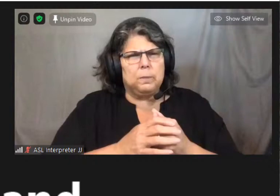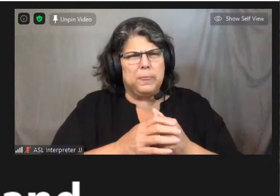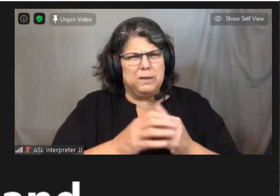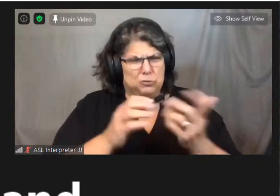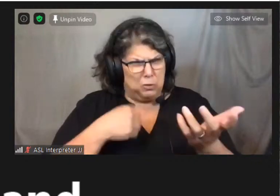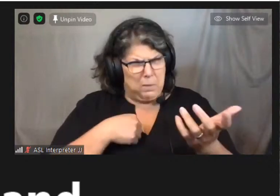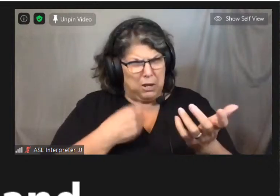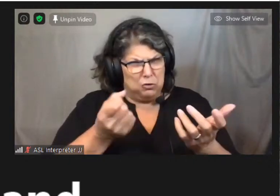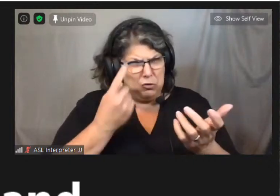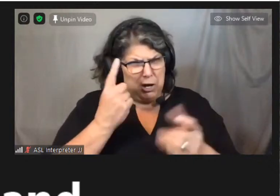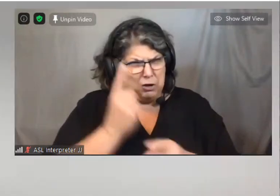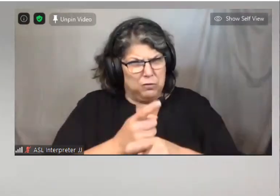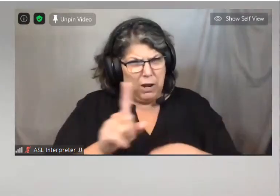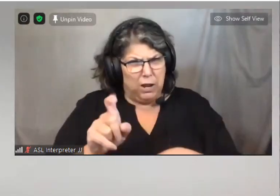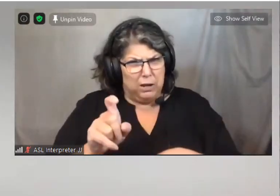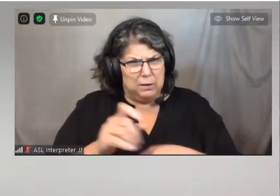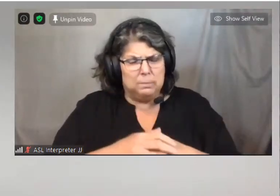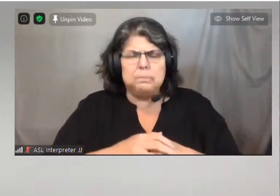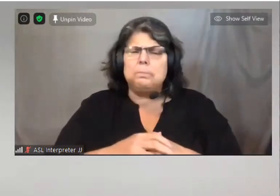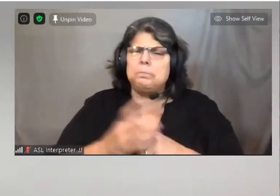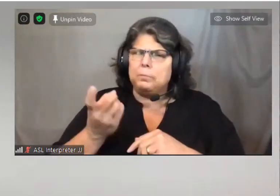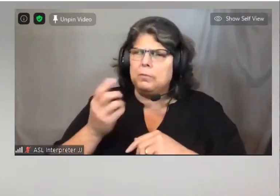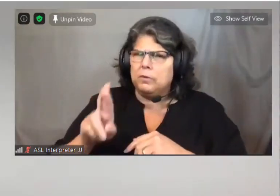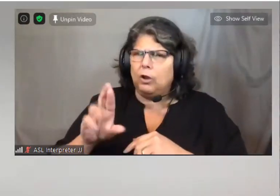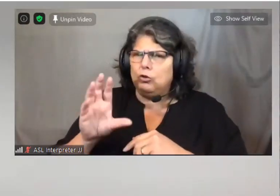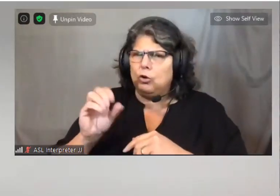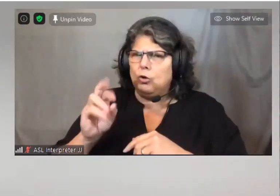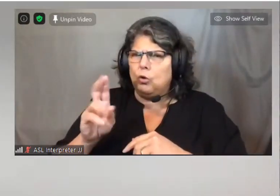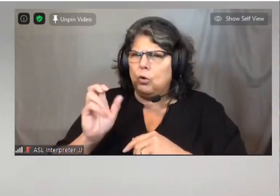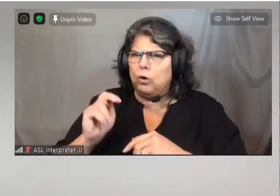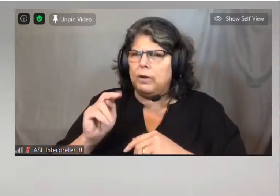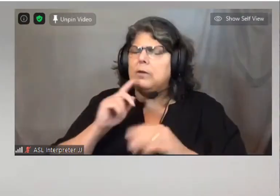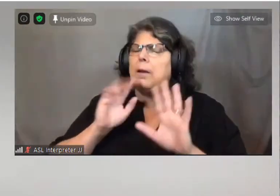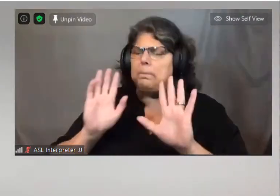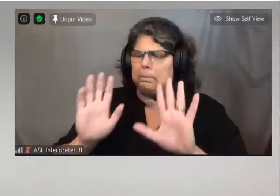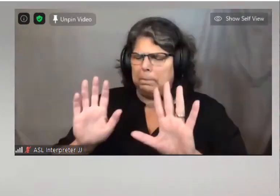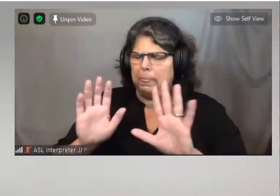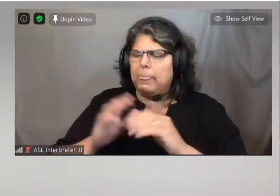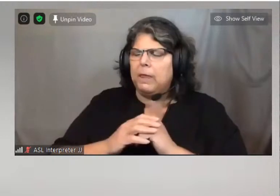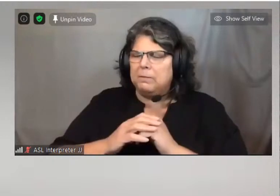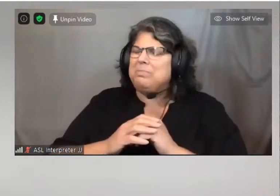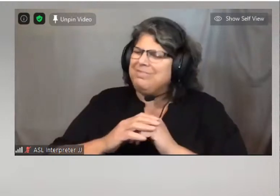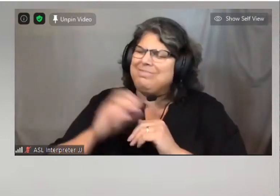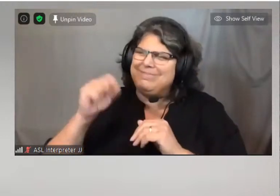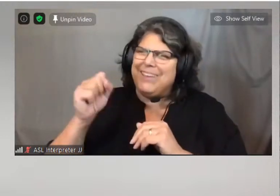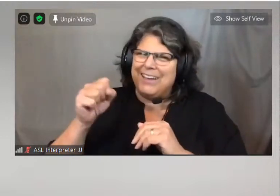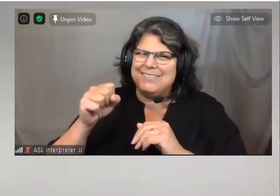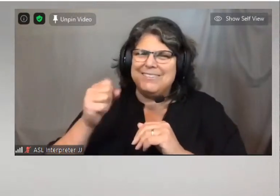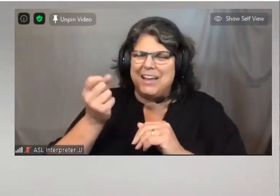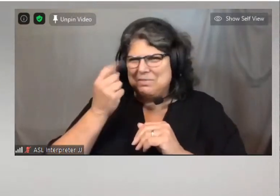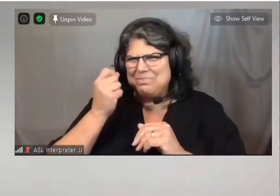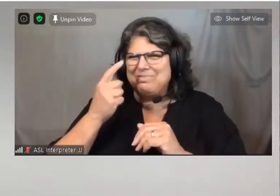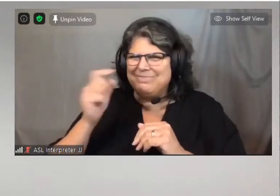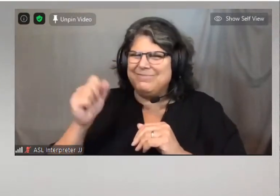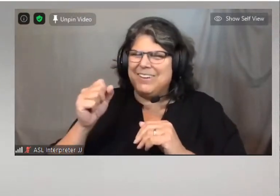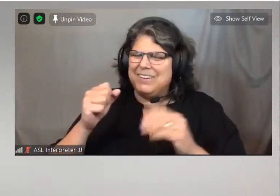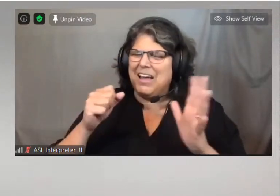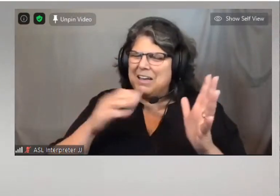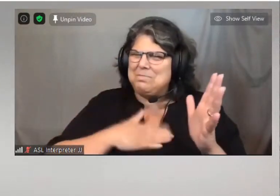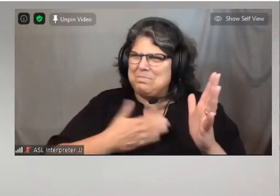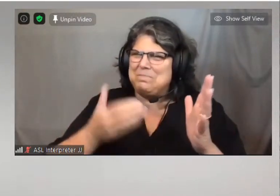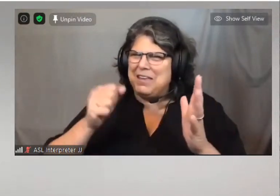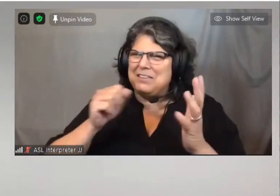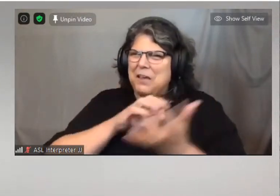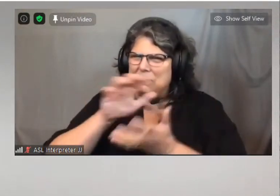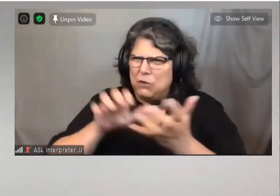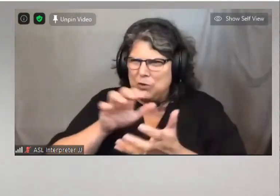right? Yeah. So we're seeing. Let's put it this way, and it's confusing. I don't want to say it's not.